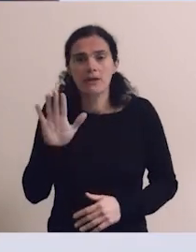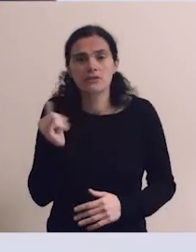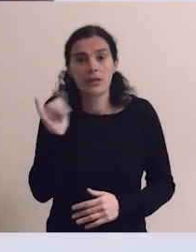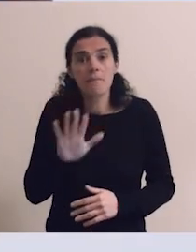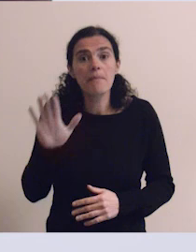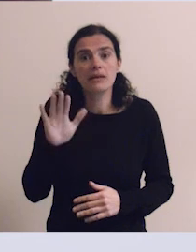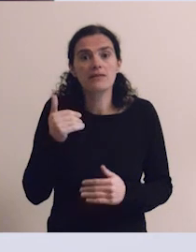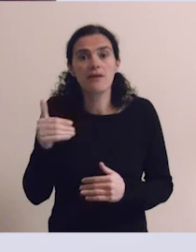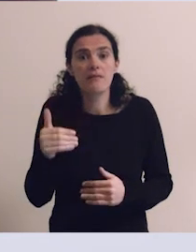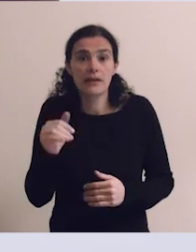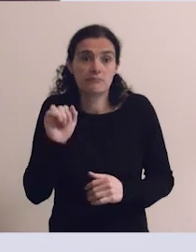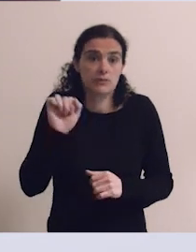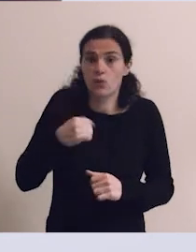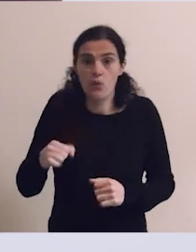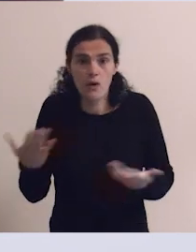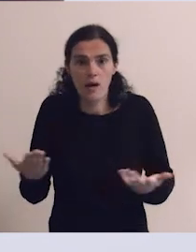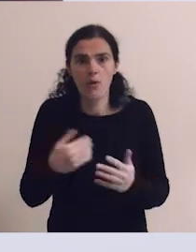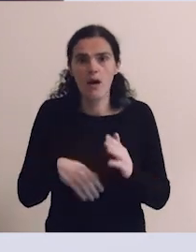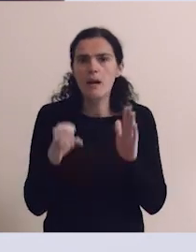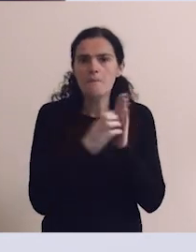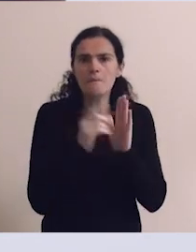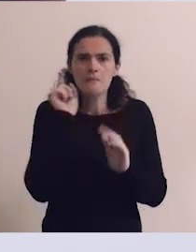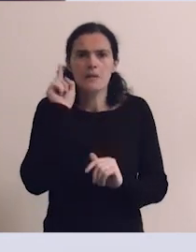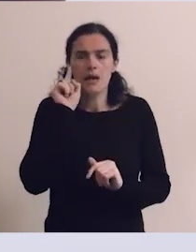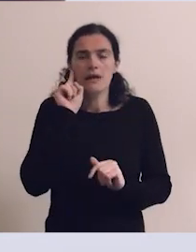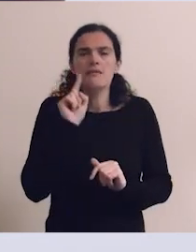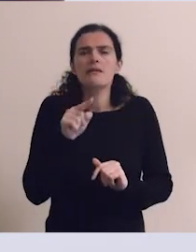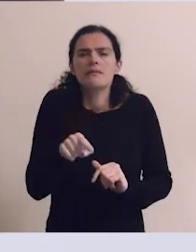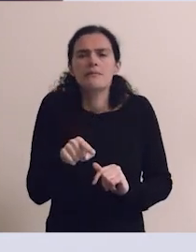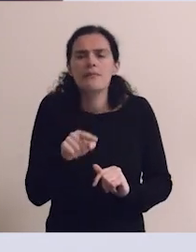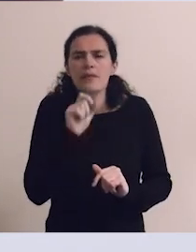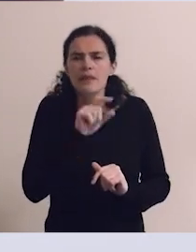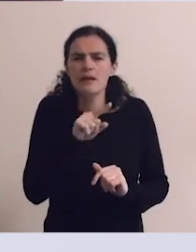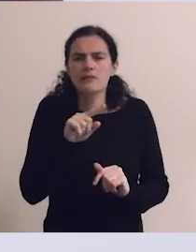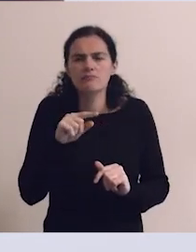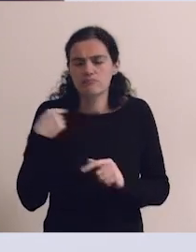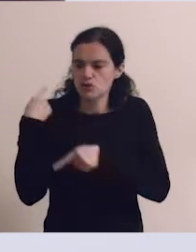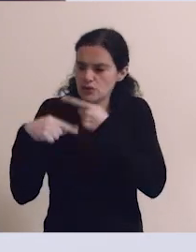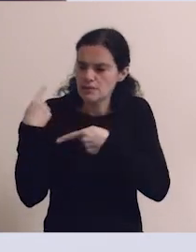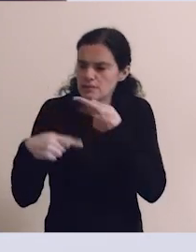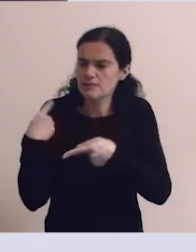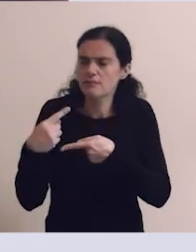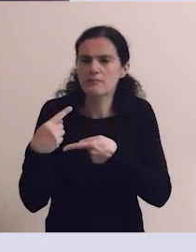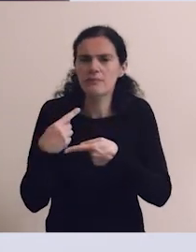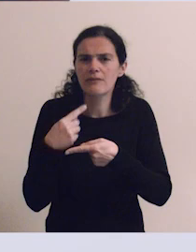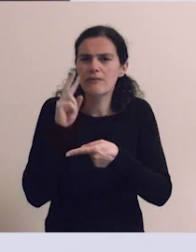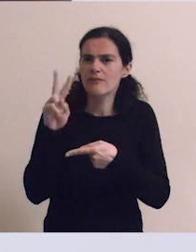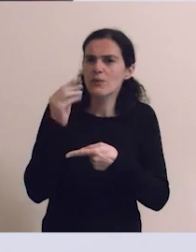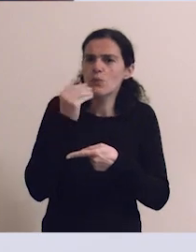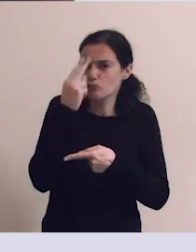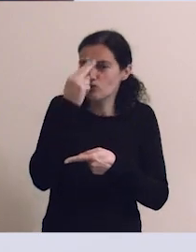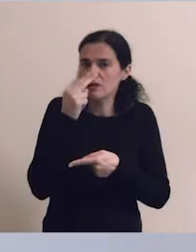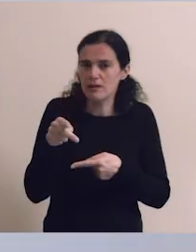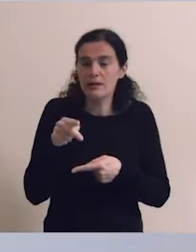will become, or not, an icon, and then will inform generations to come